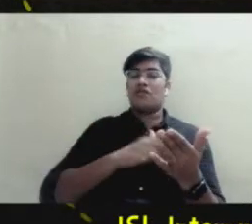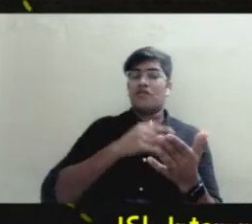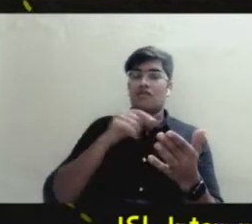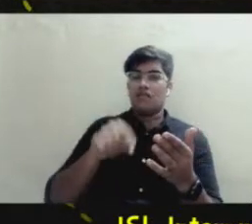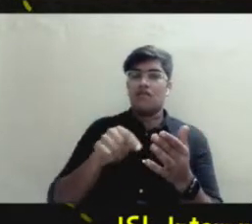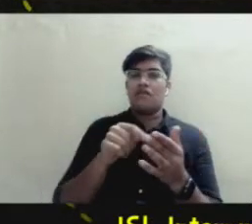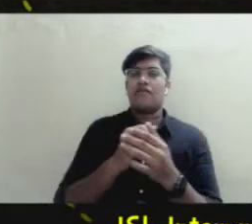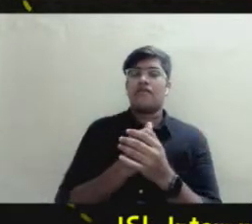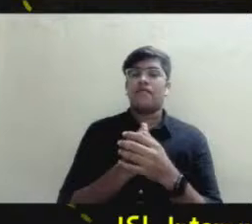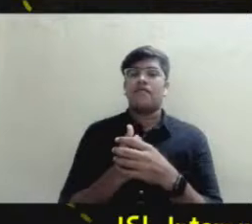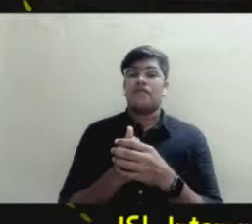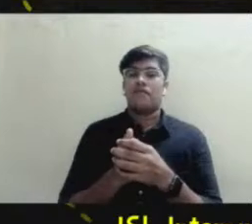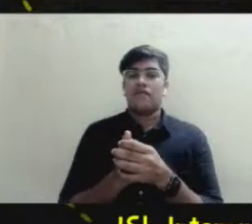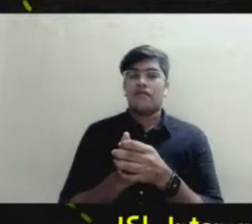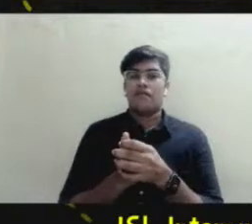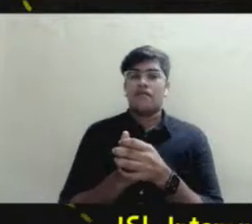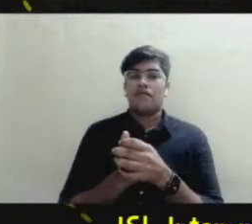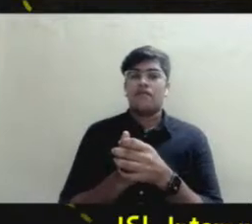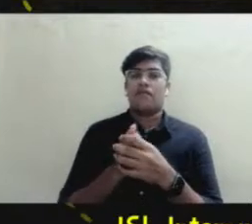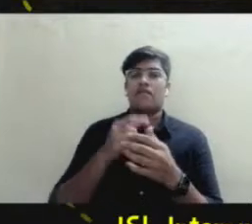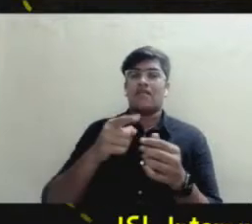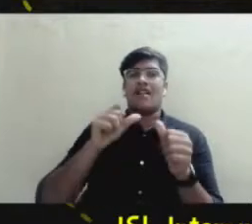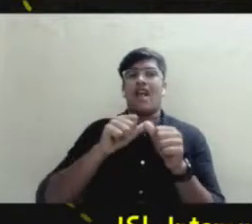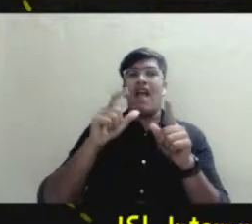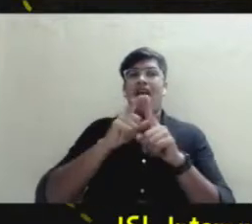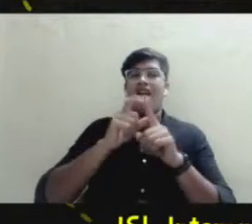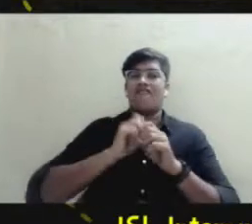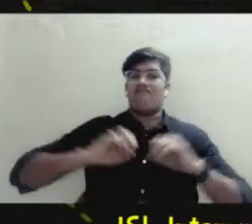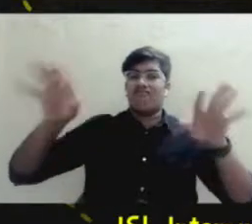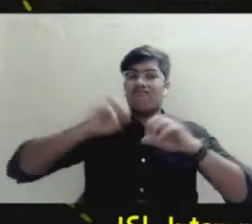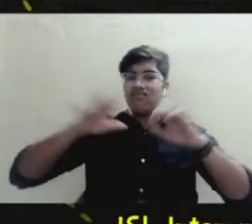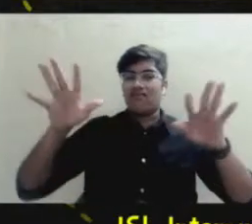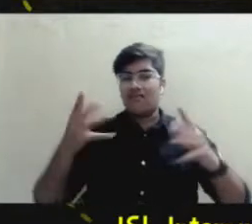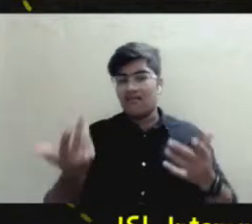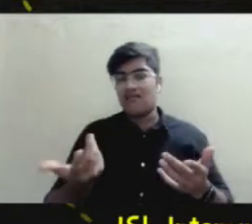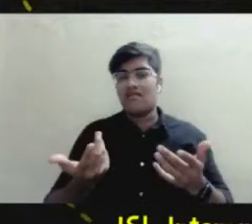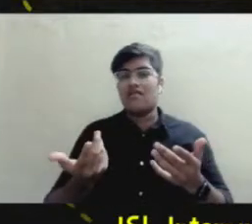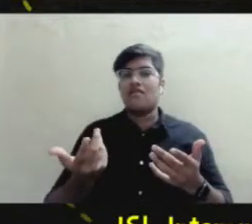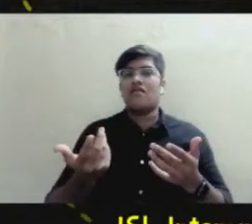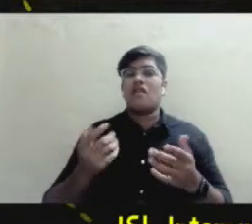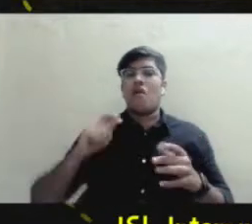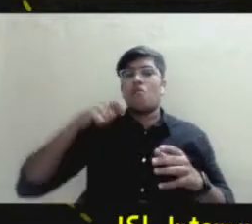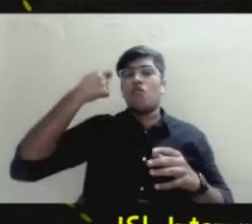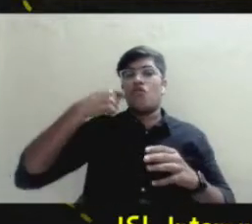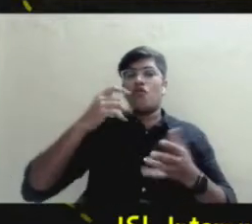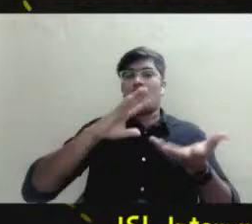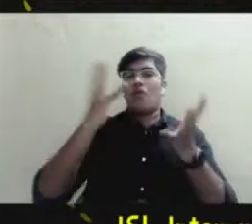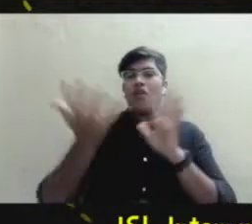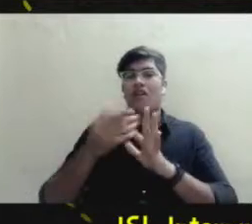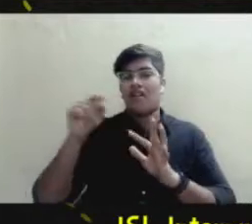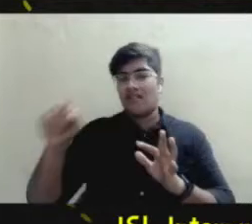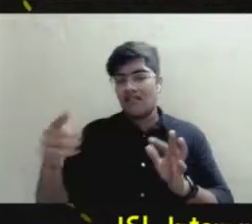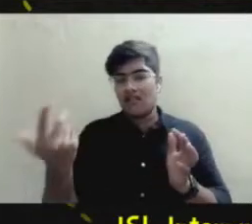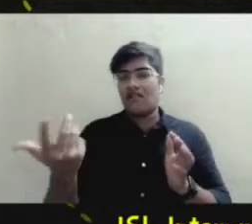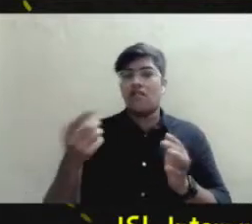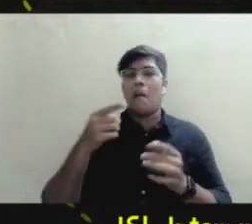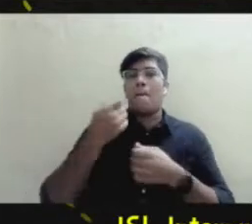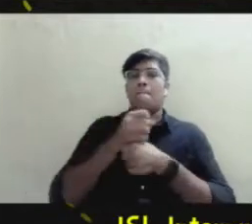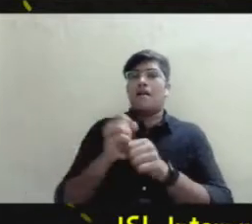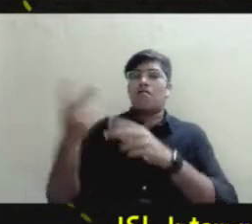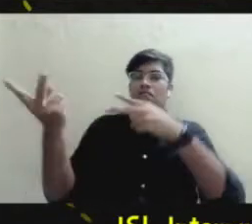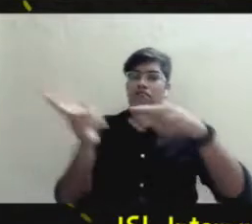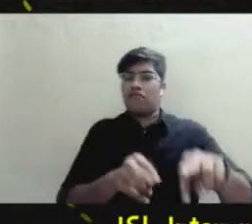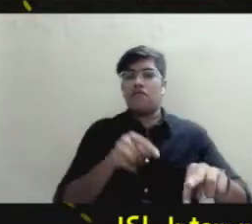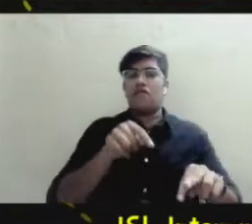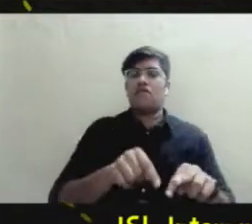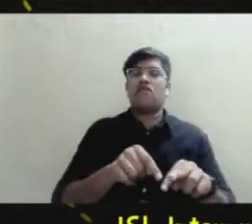at the advertising world or the film world to make these videos? Why do